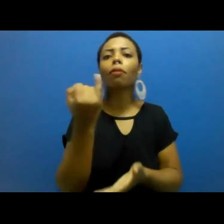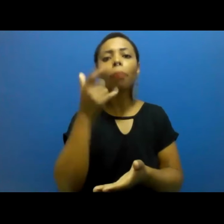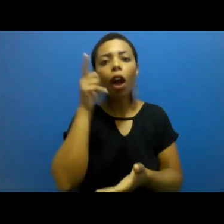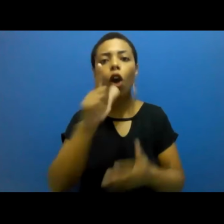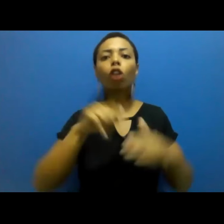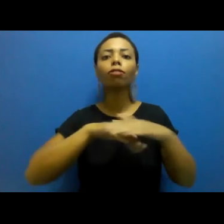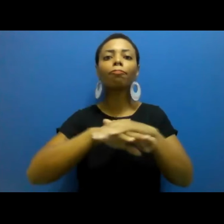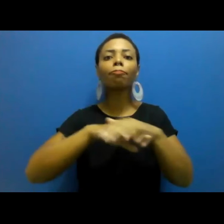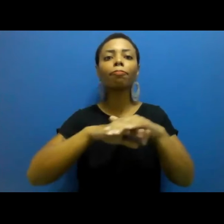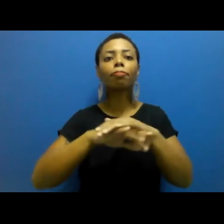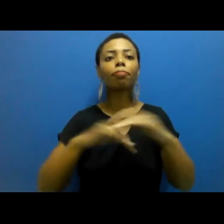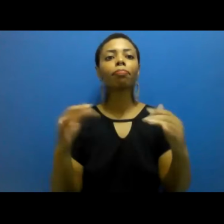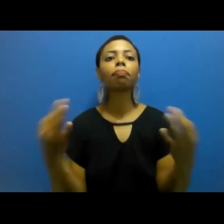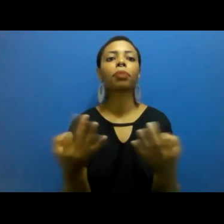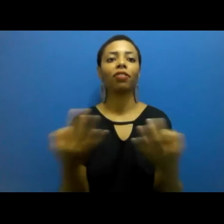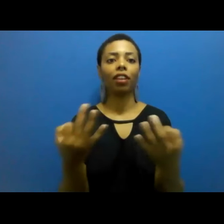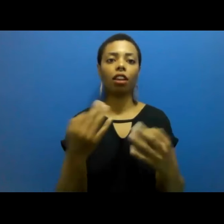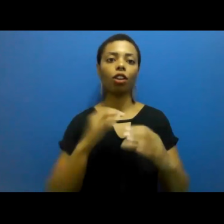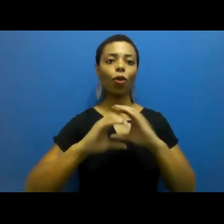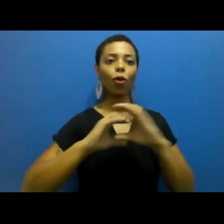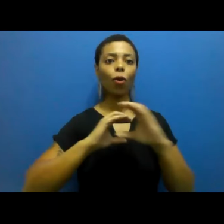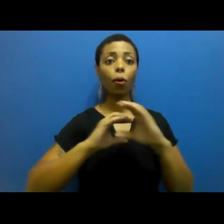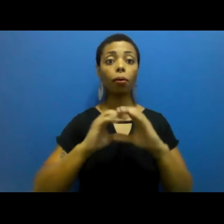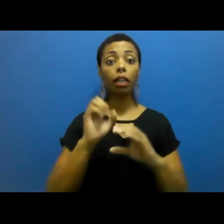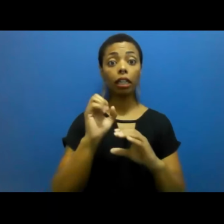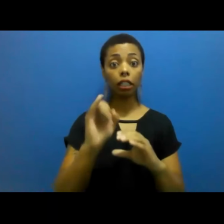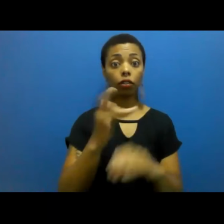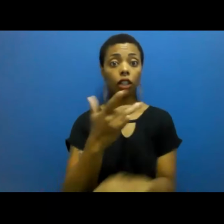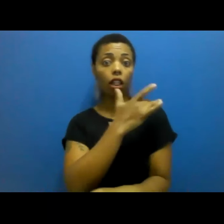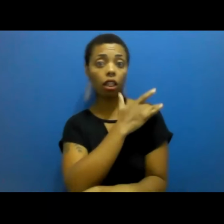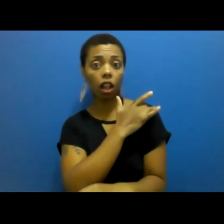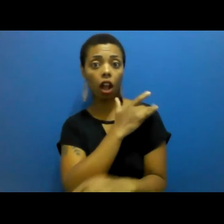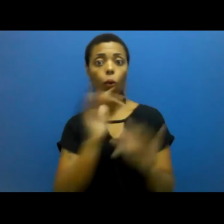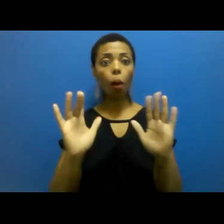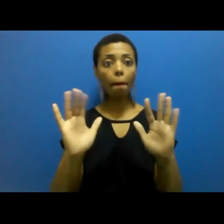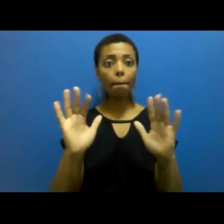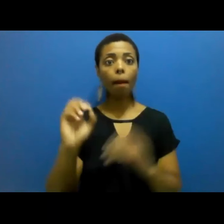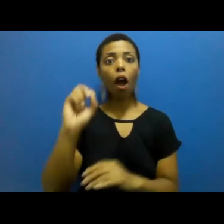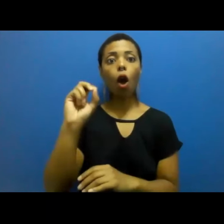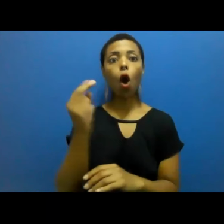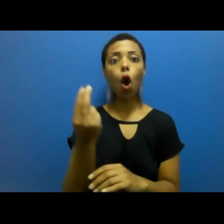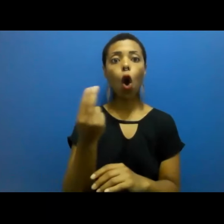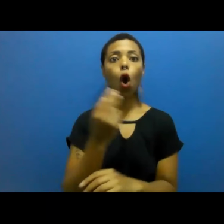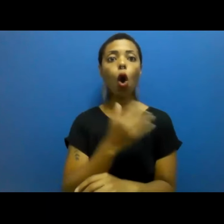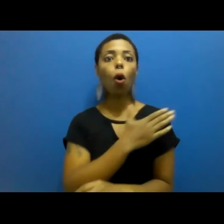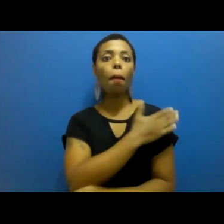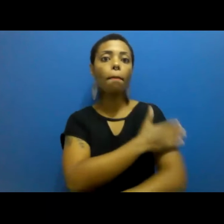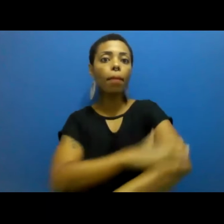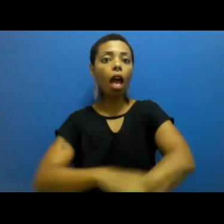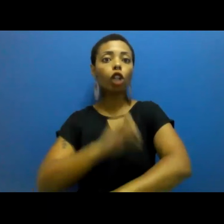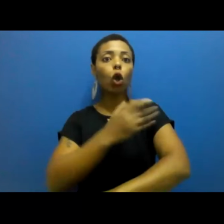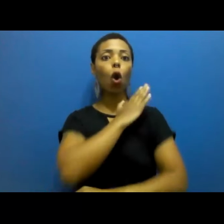If you take a person's hand or you touch the person by the hand or the arm or the shoulder, it means